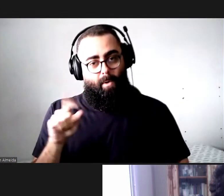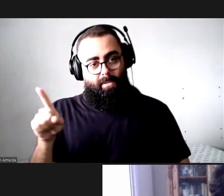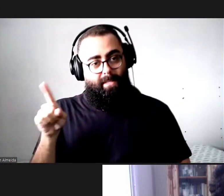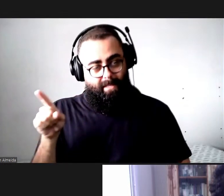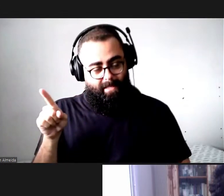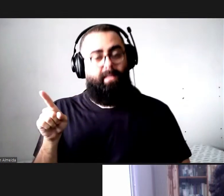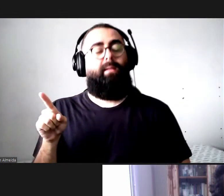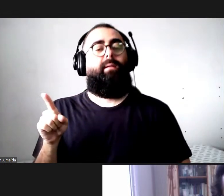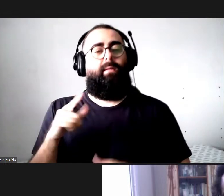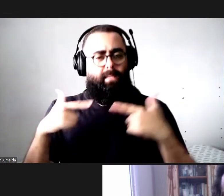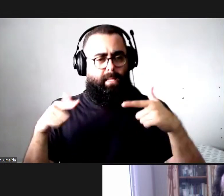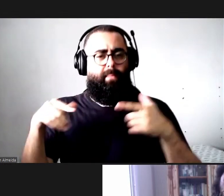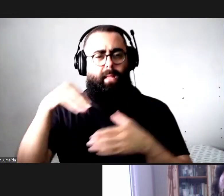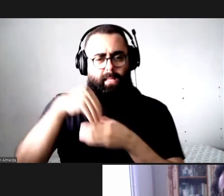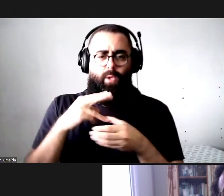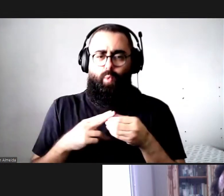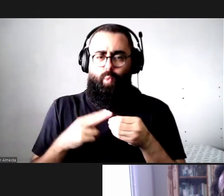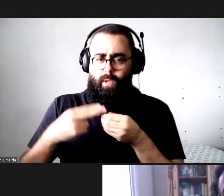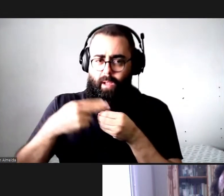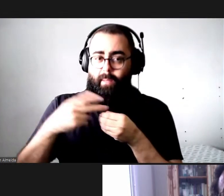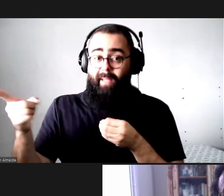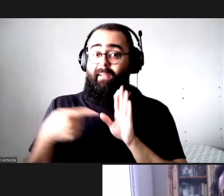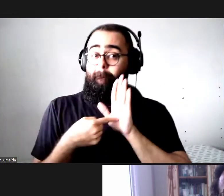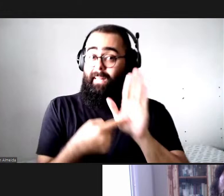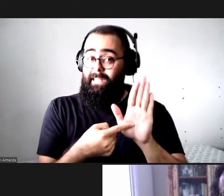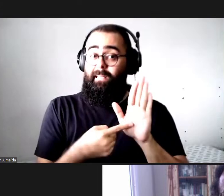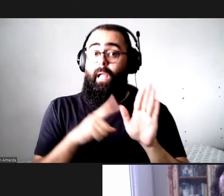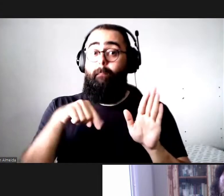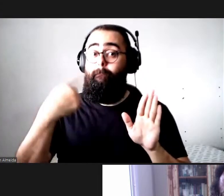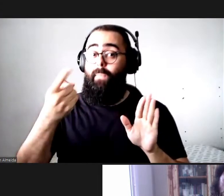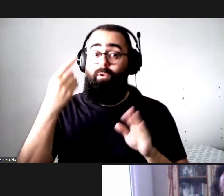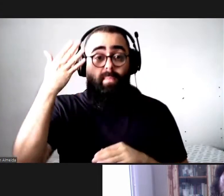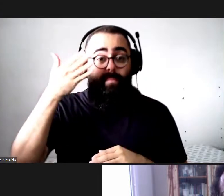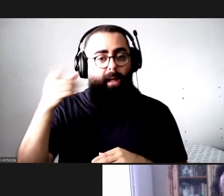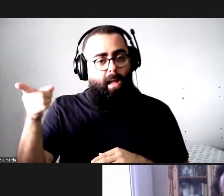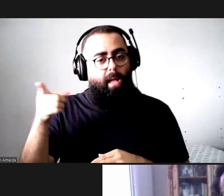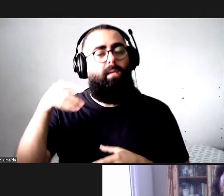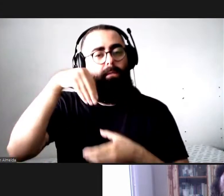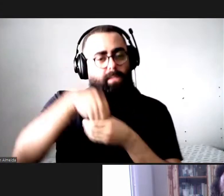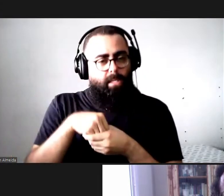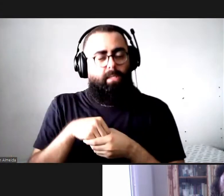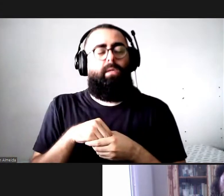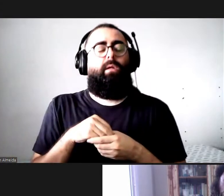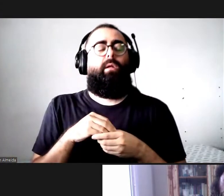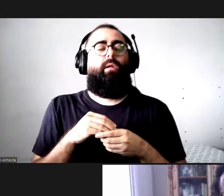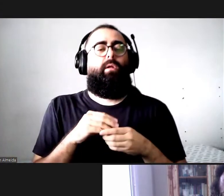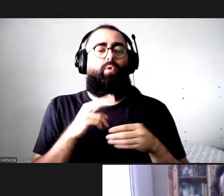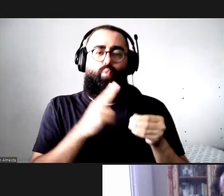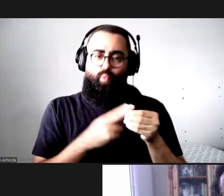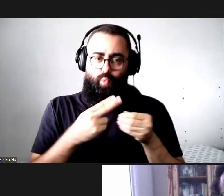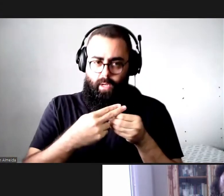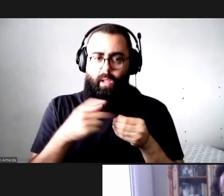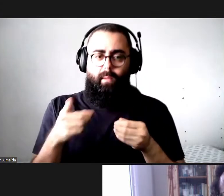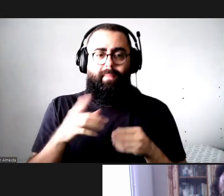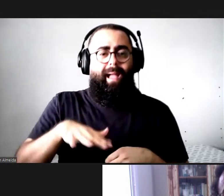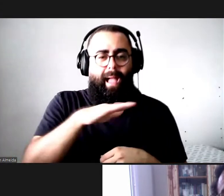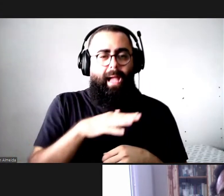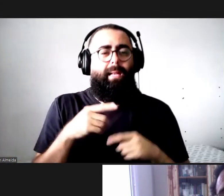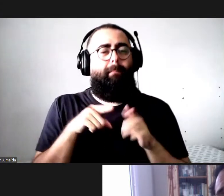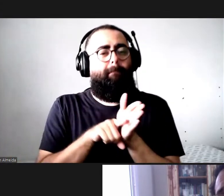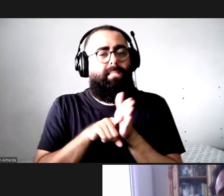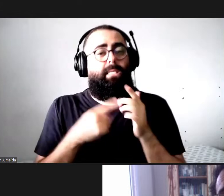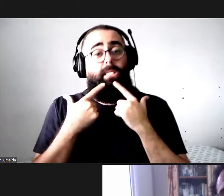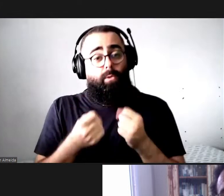of the Department of Linguistics of the Institute of Language Studies at the State University of Campinas and responsible for